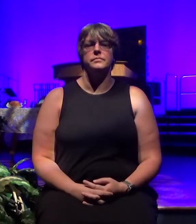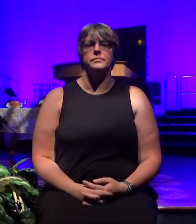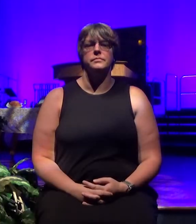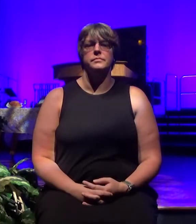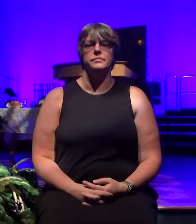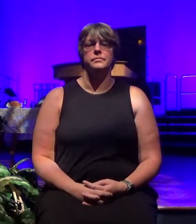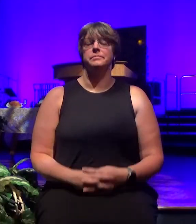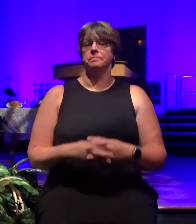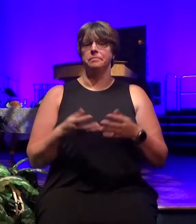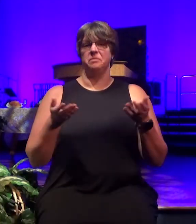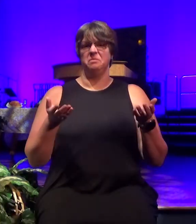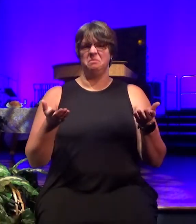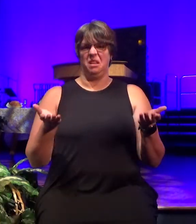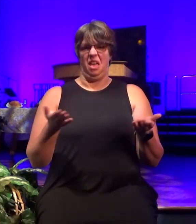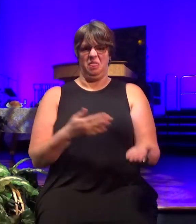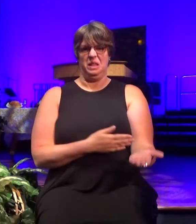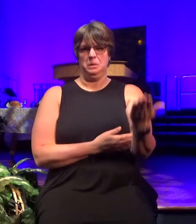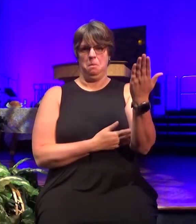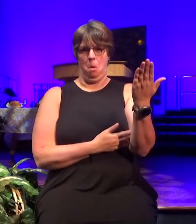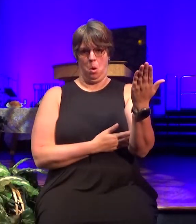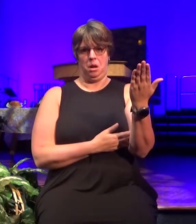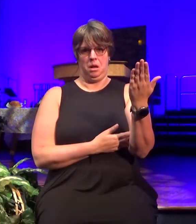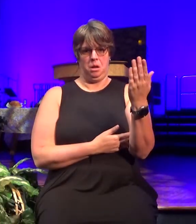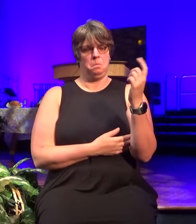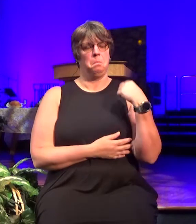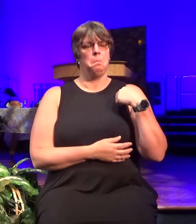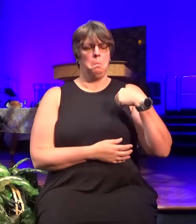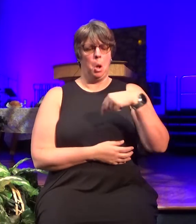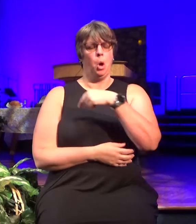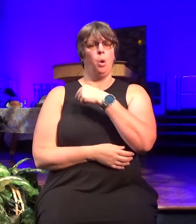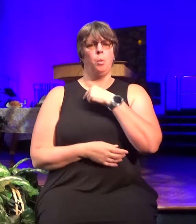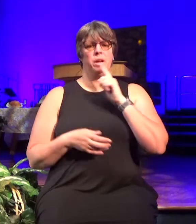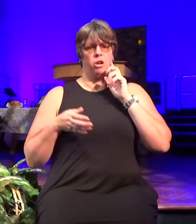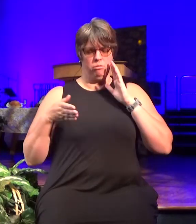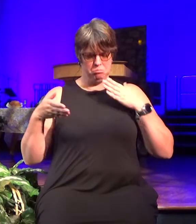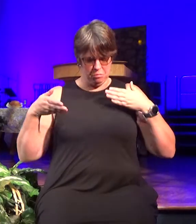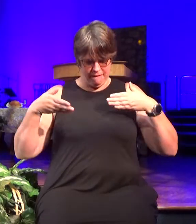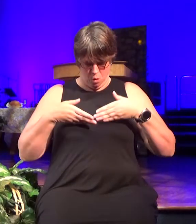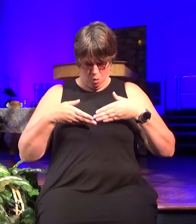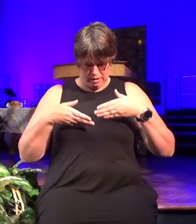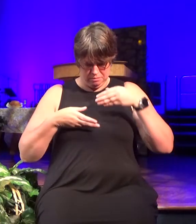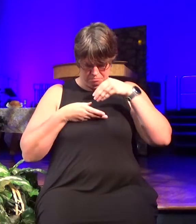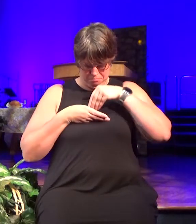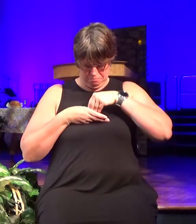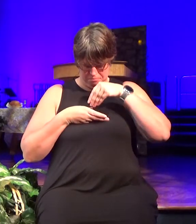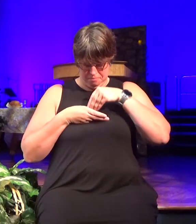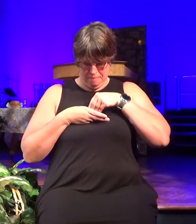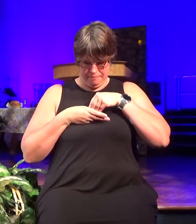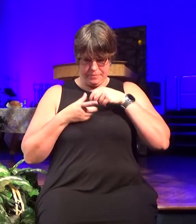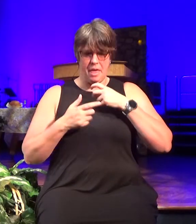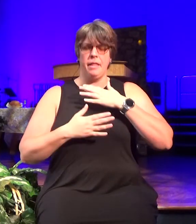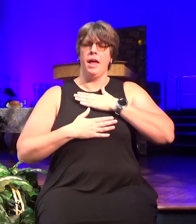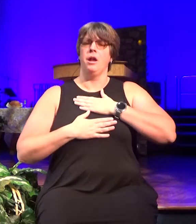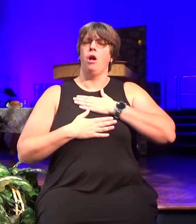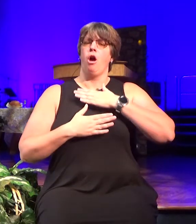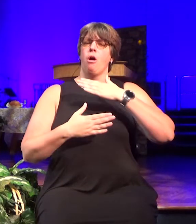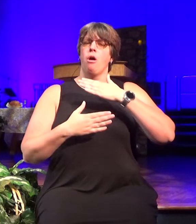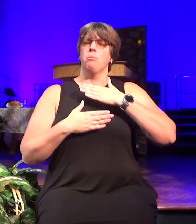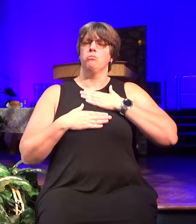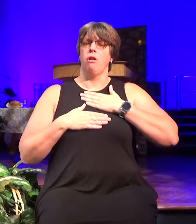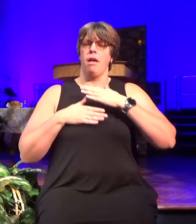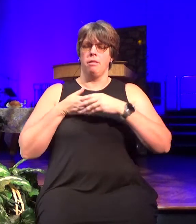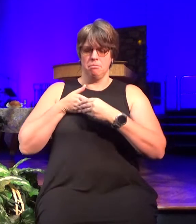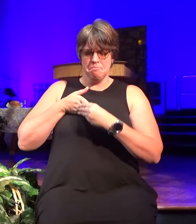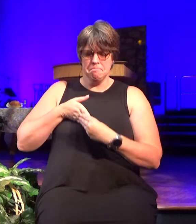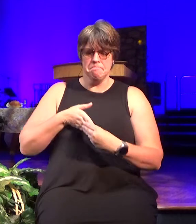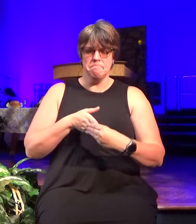We turn within. We allow the breath to guide us into that inner